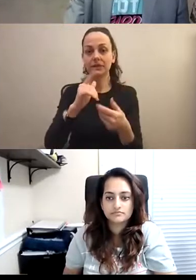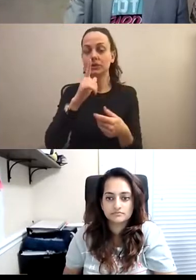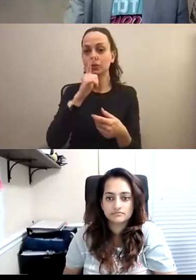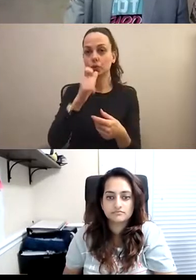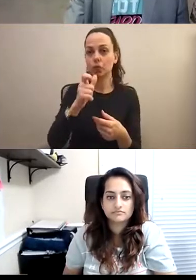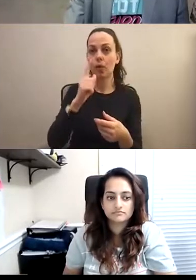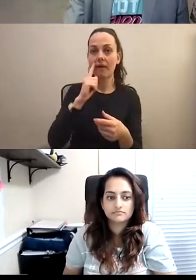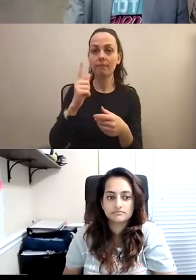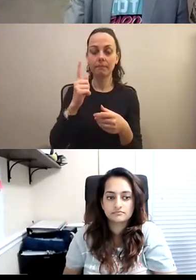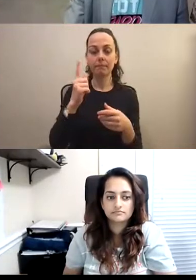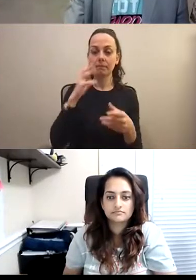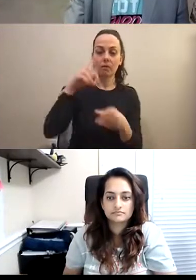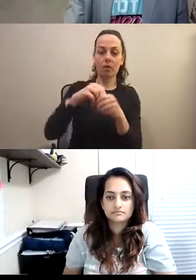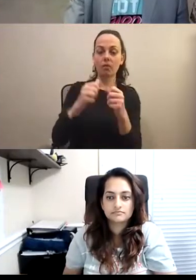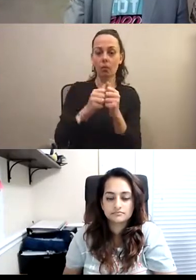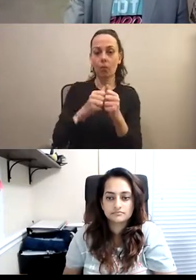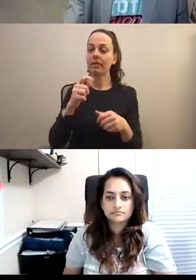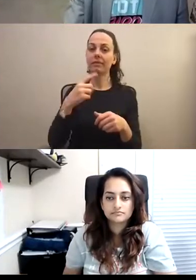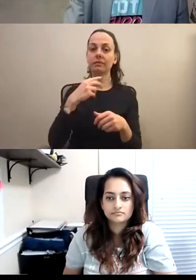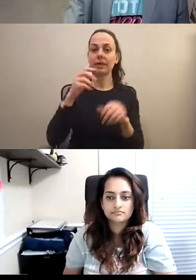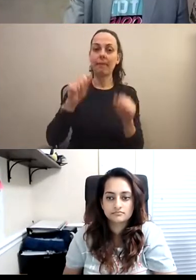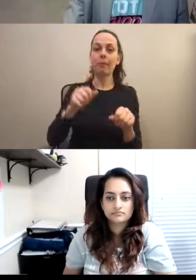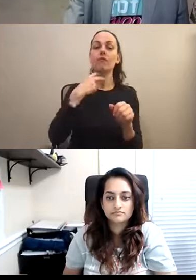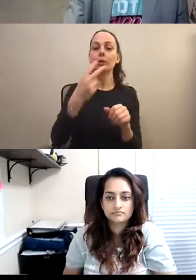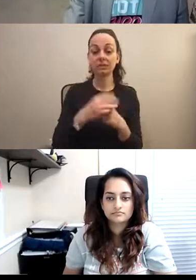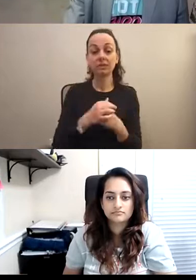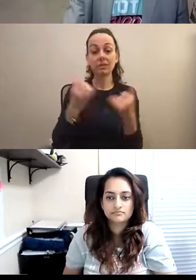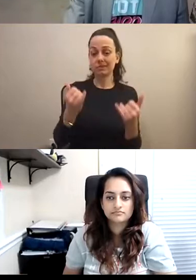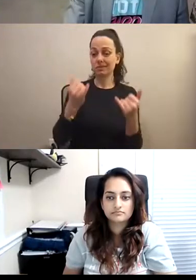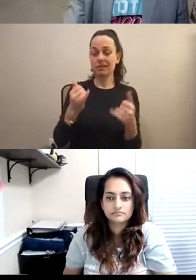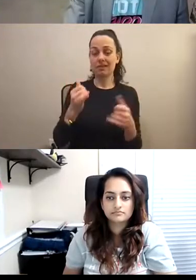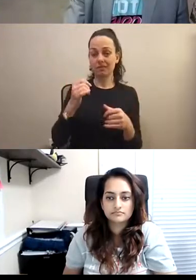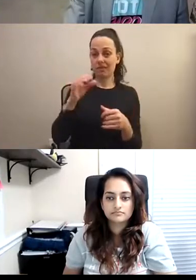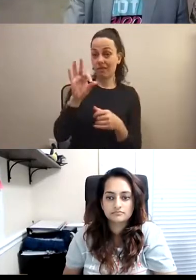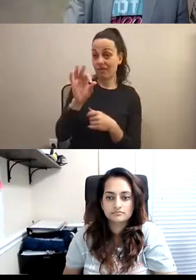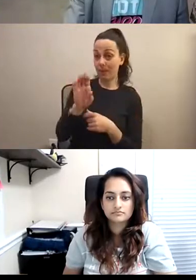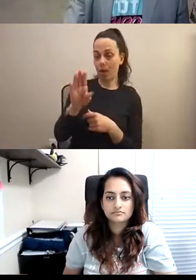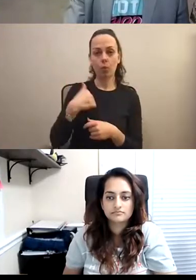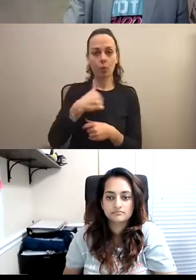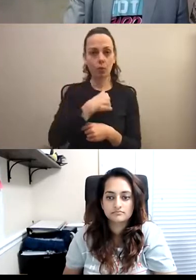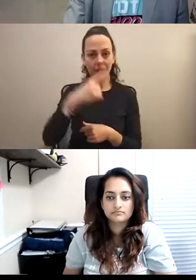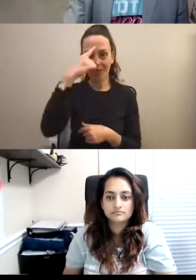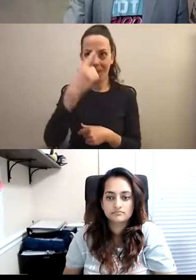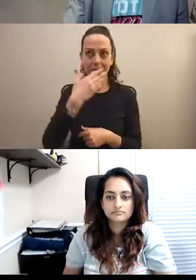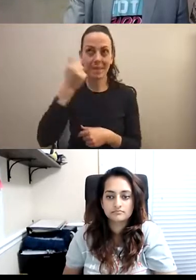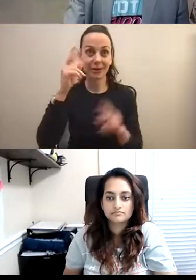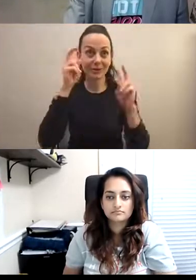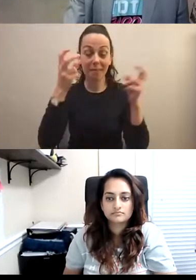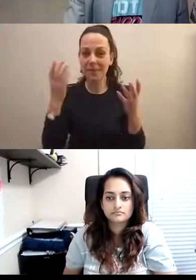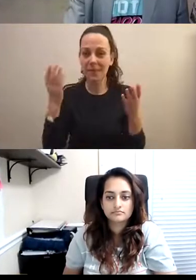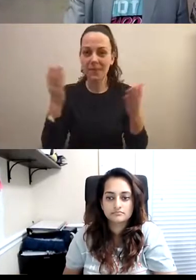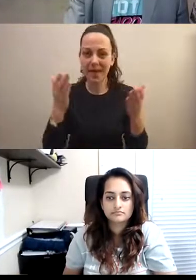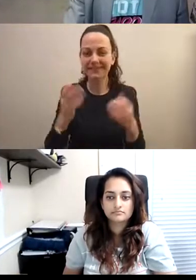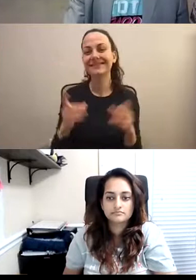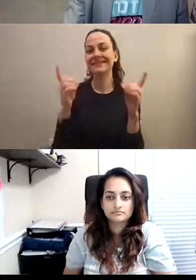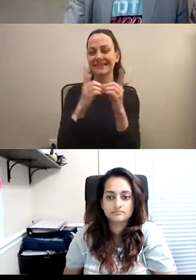voices. Since this month is February, we thought what better topic to discuss than